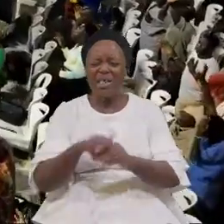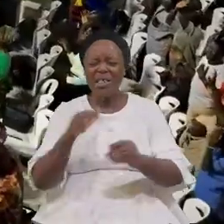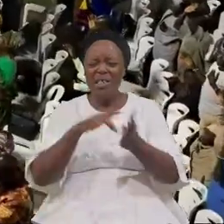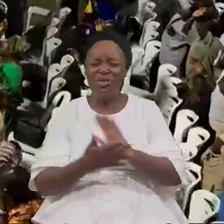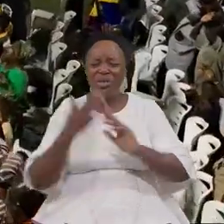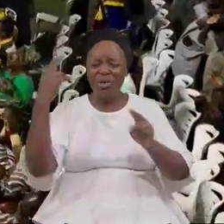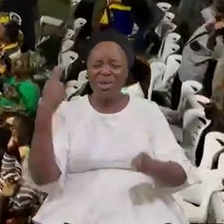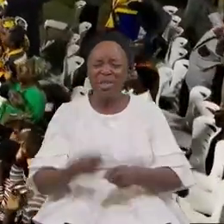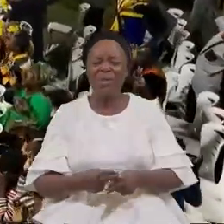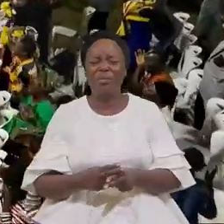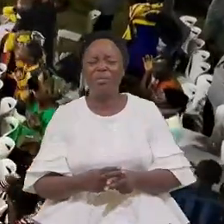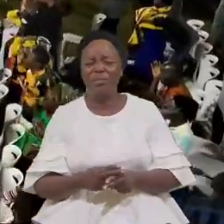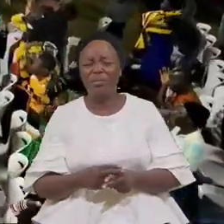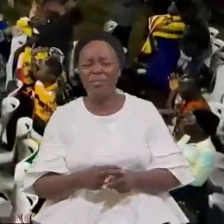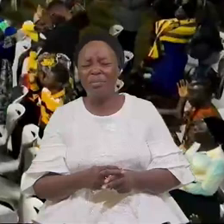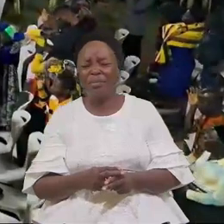name.